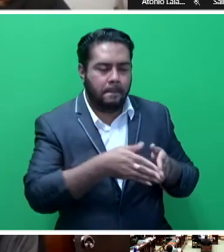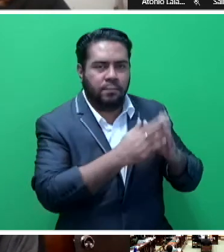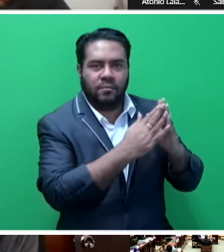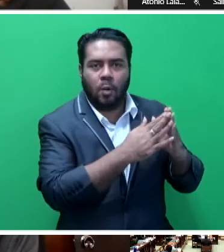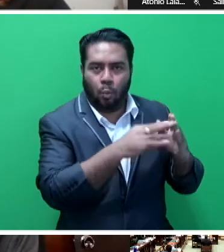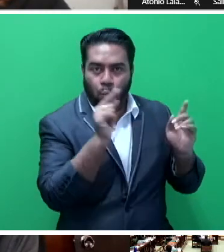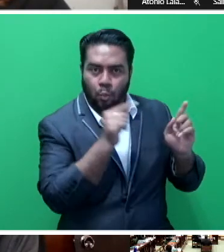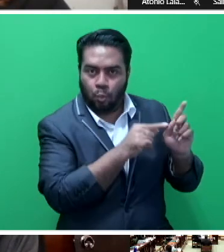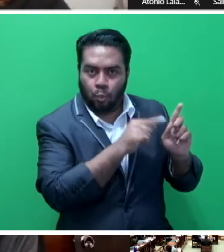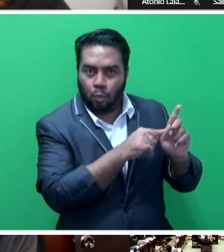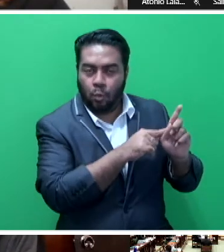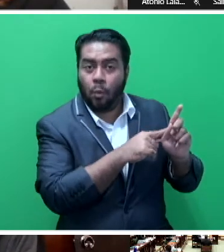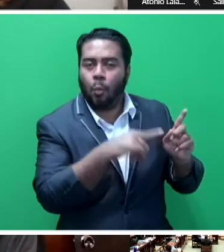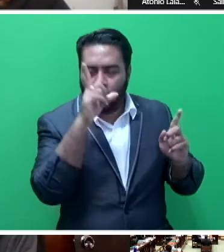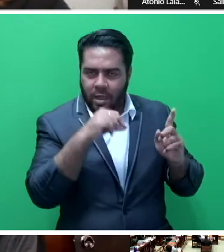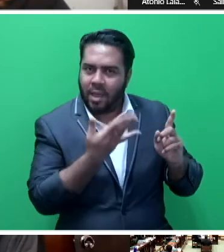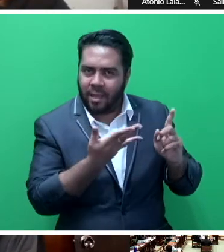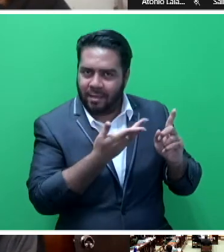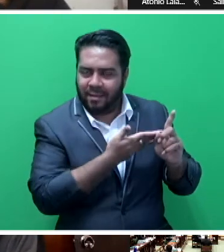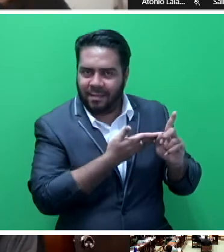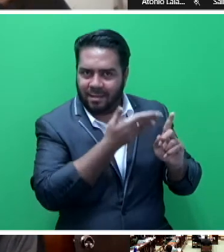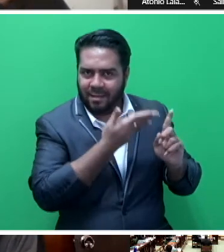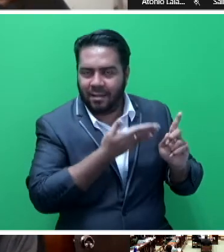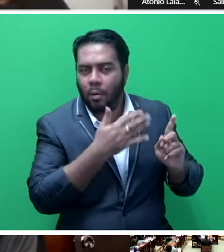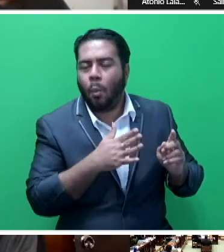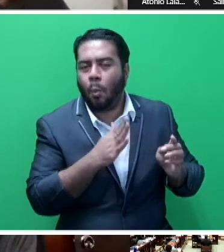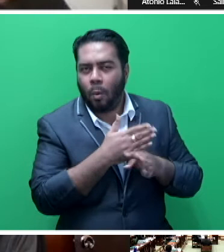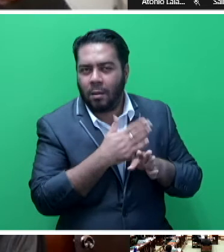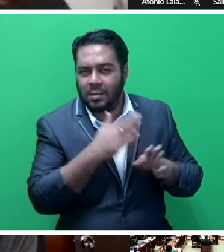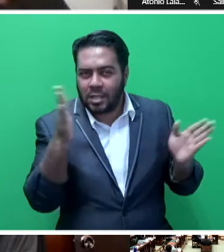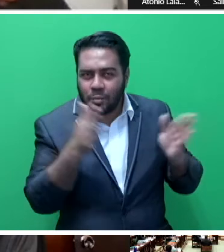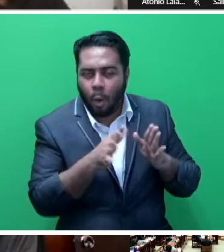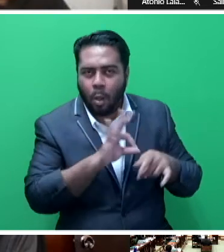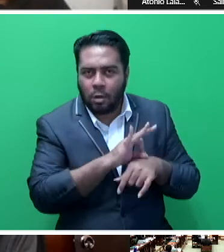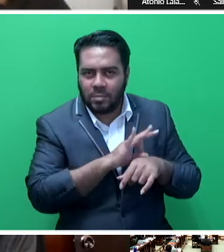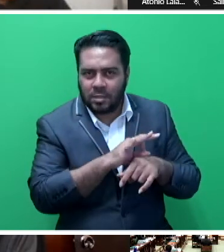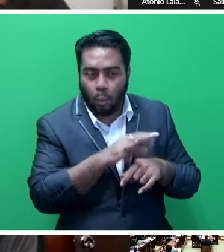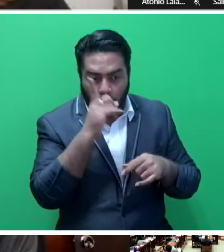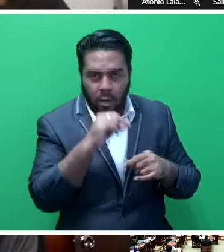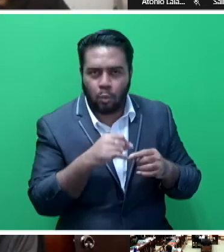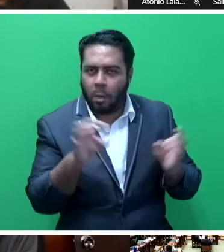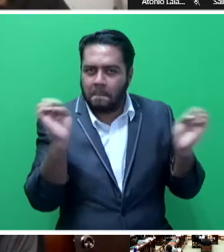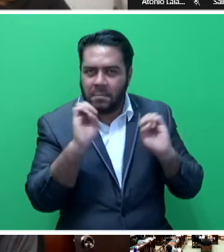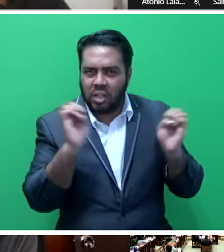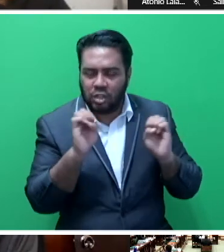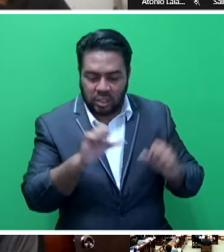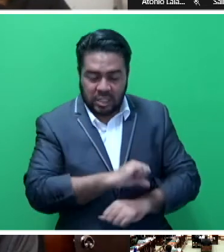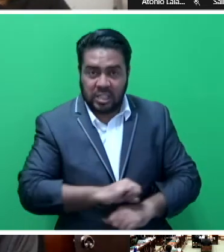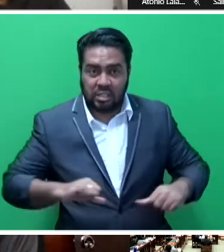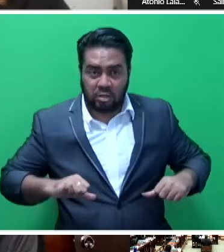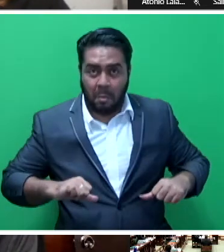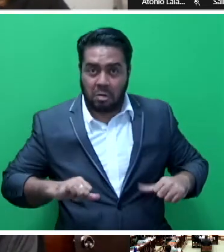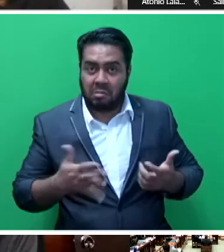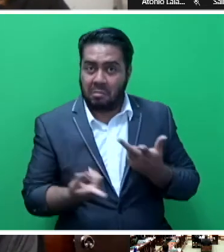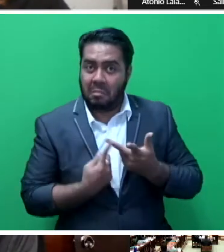able to operate as a small hospital, with being able to do emergency cesarean sections,